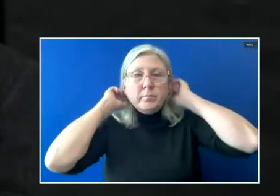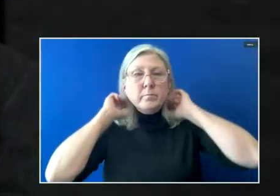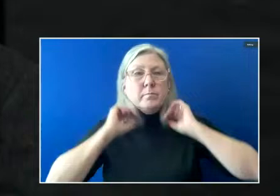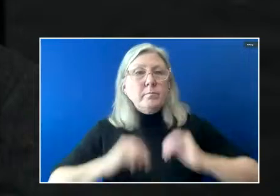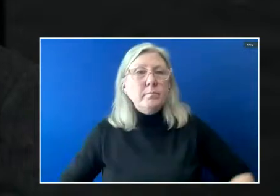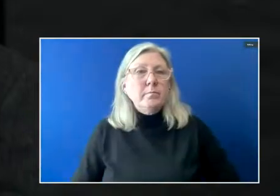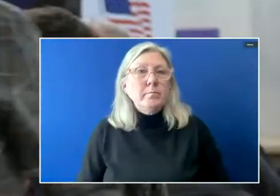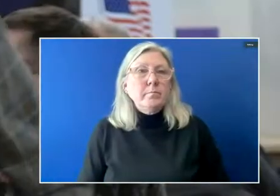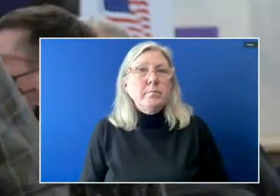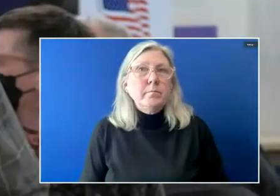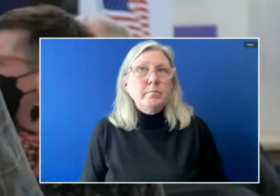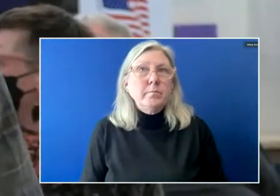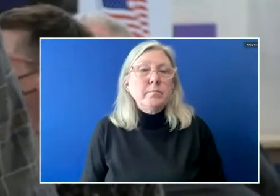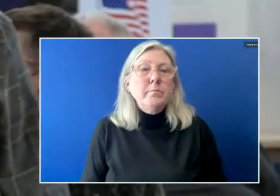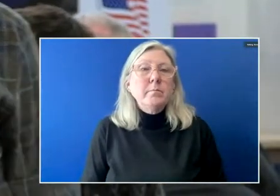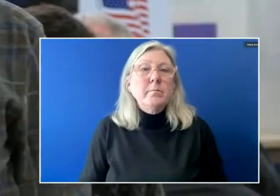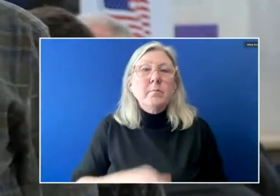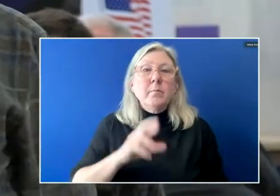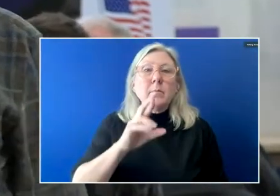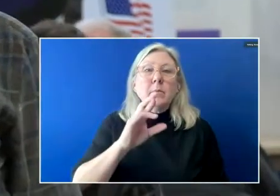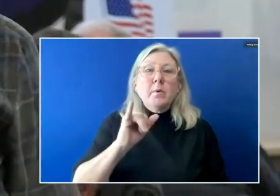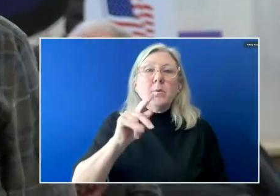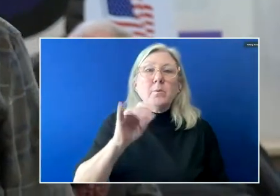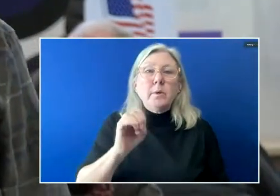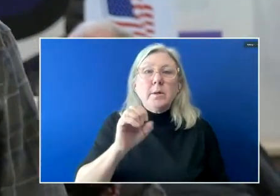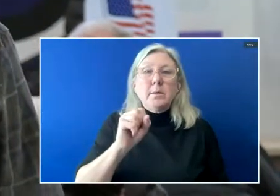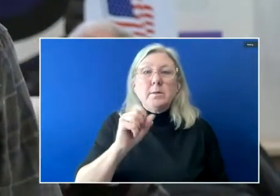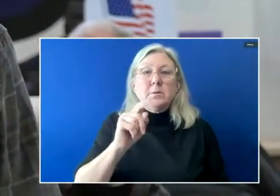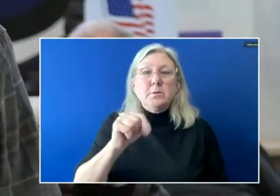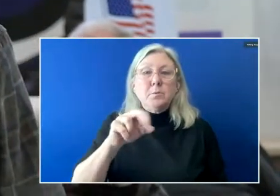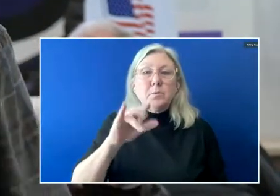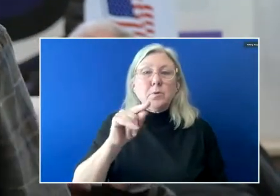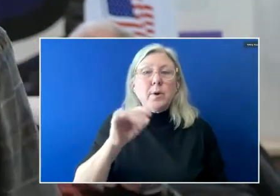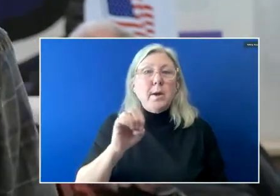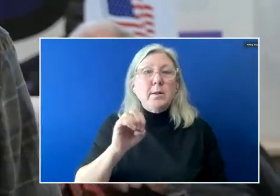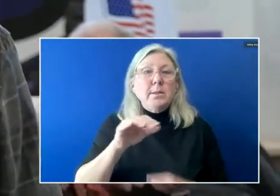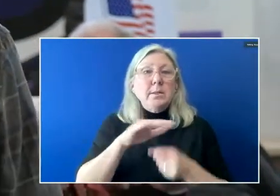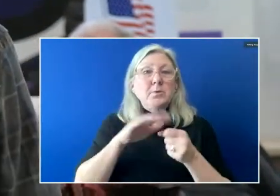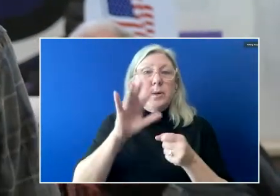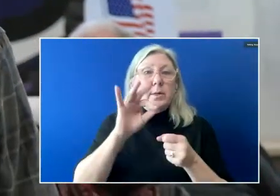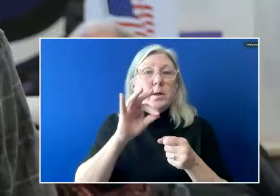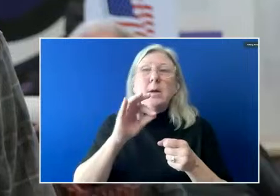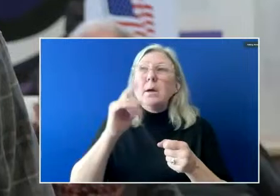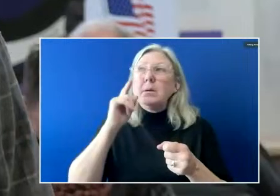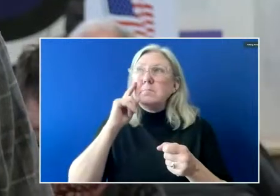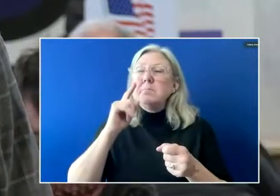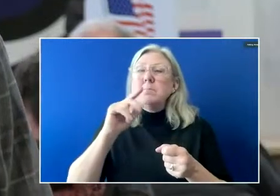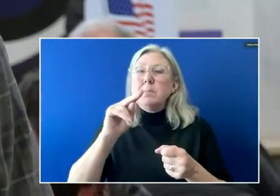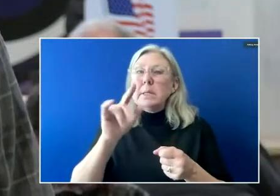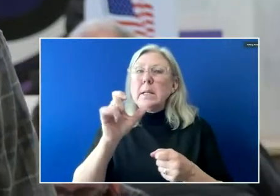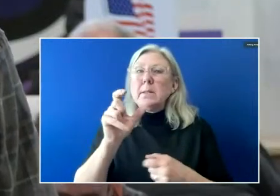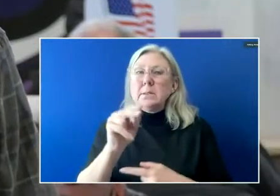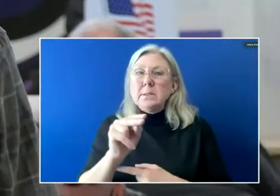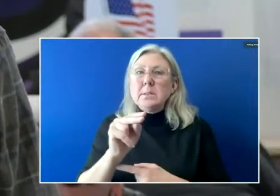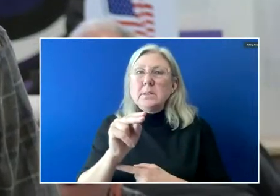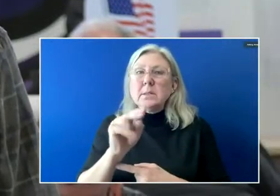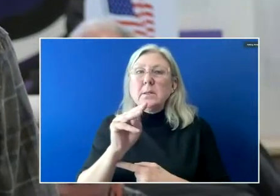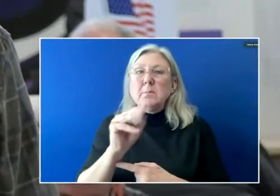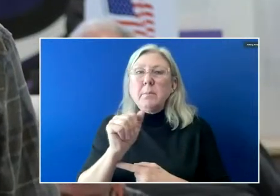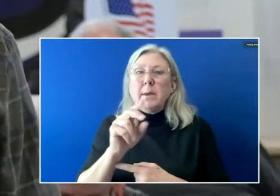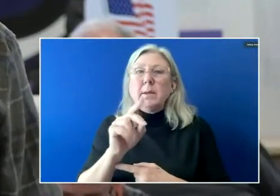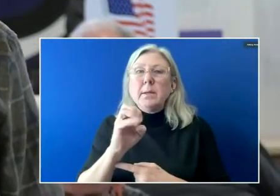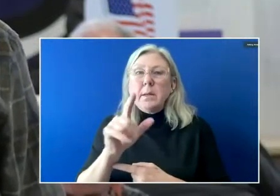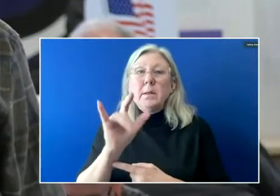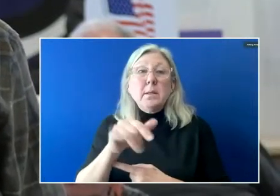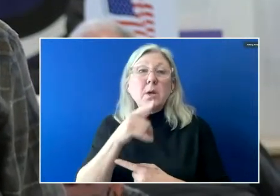Sprite frck Sprite District 9 I believe it was Nelson Mandela who said an eye for an eye and